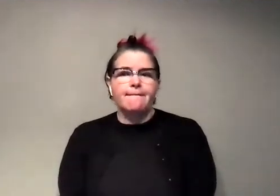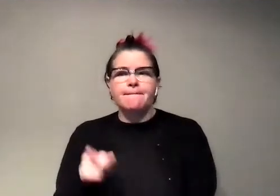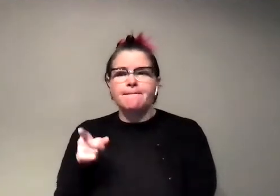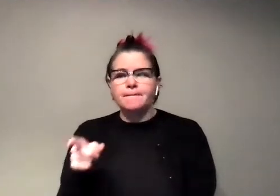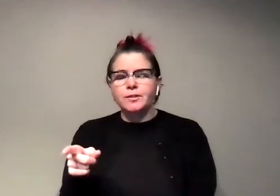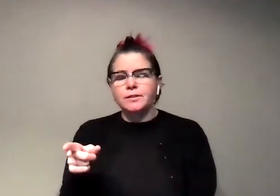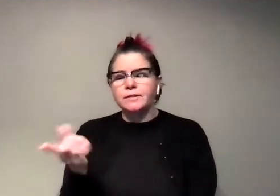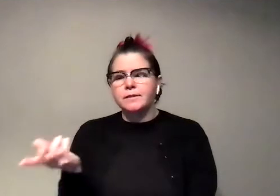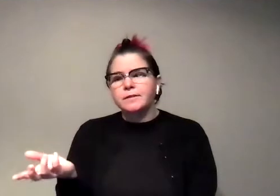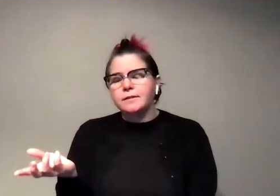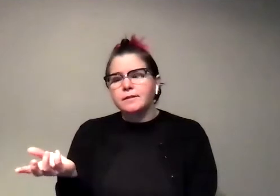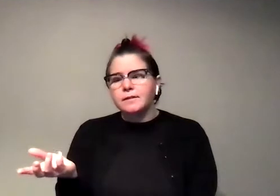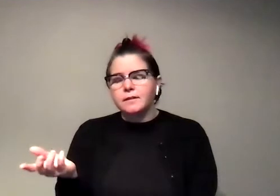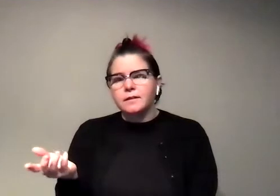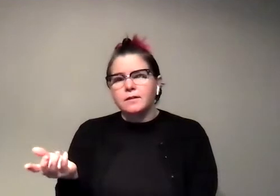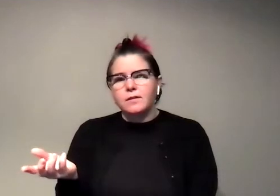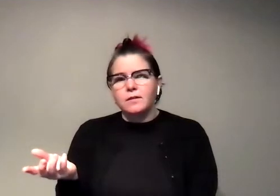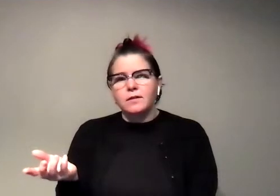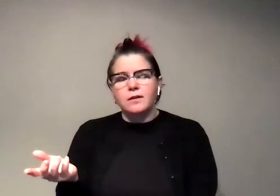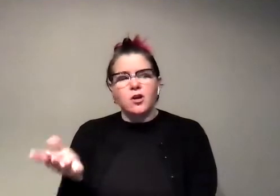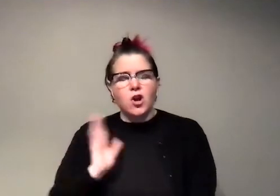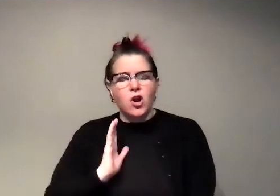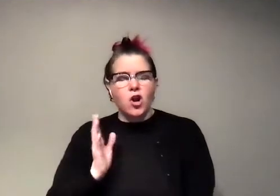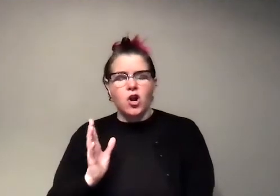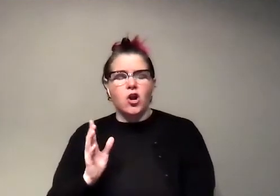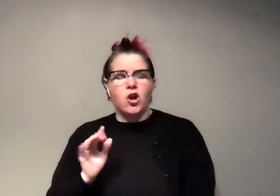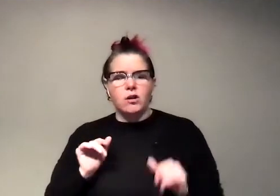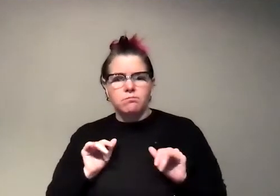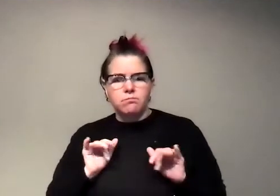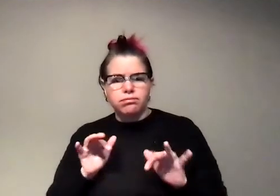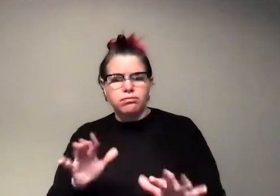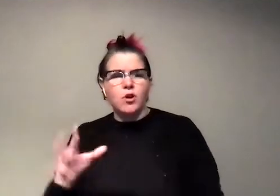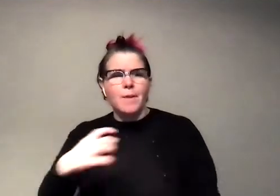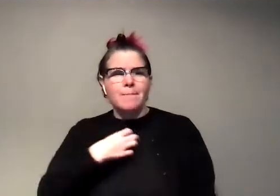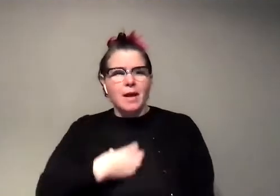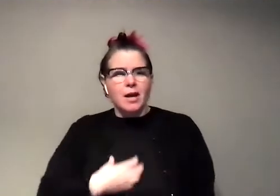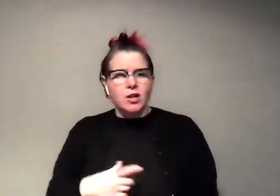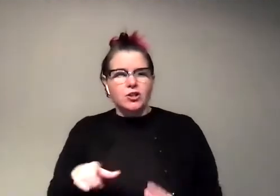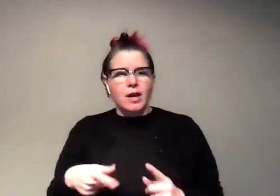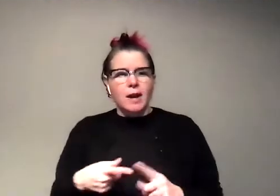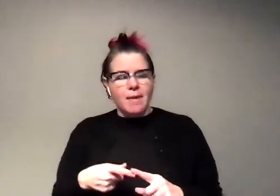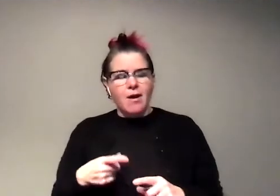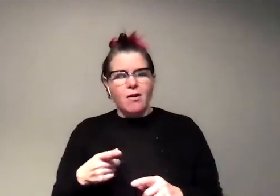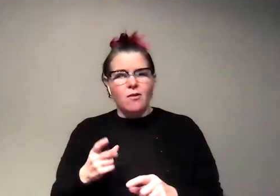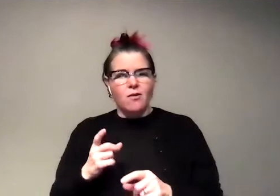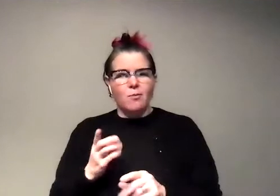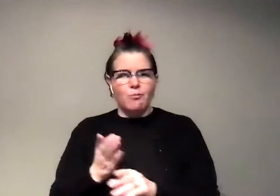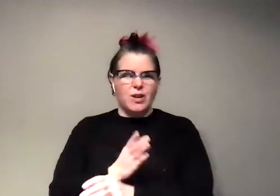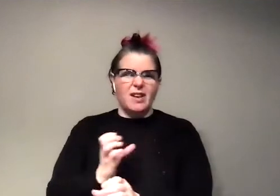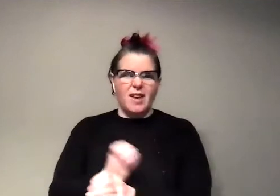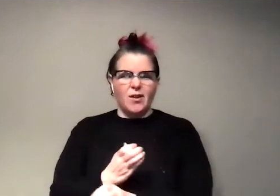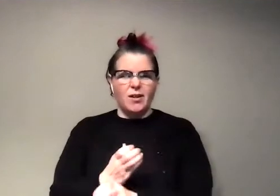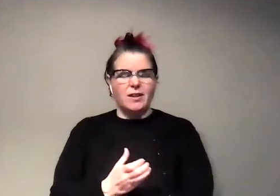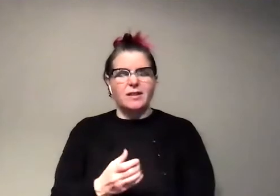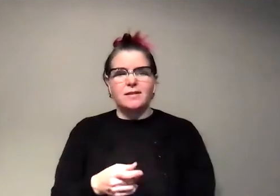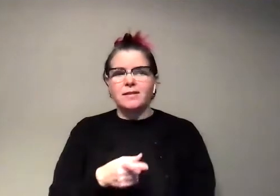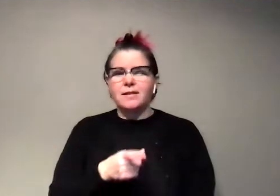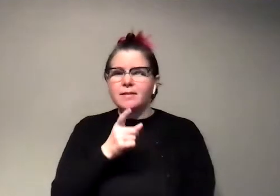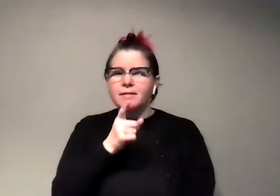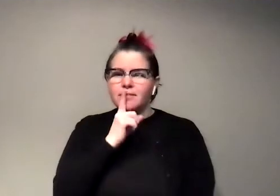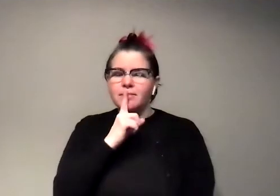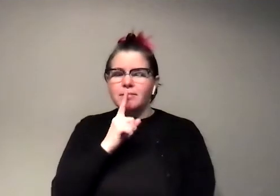this like energy and passion to the subject where I feel like she didn't treat it like it was an